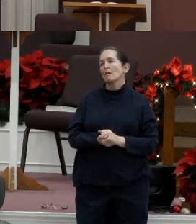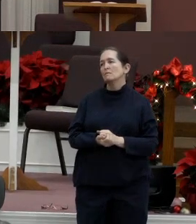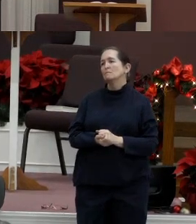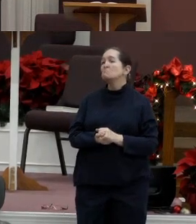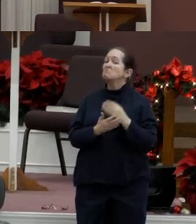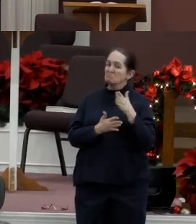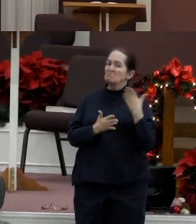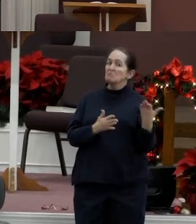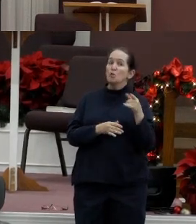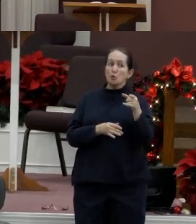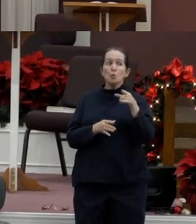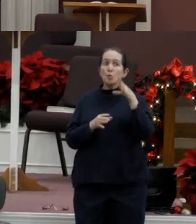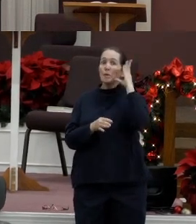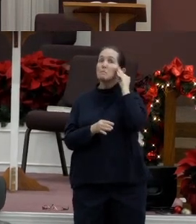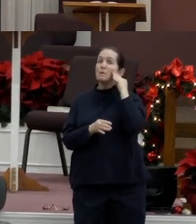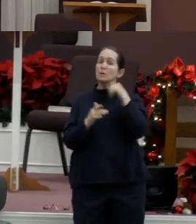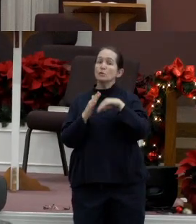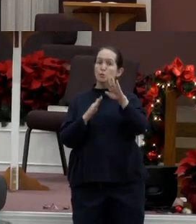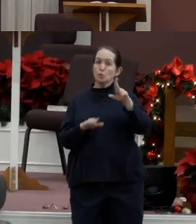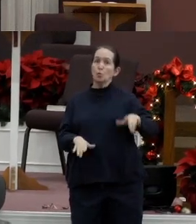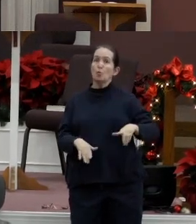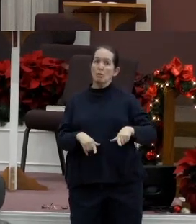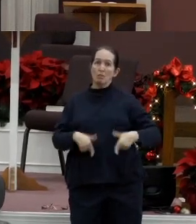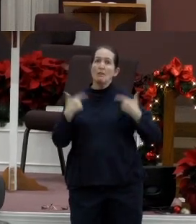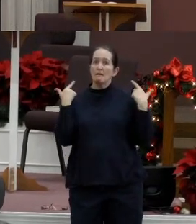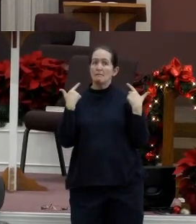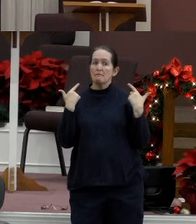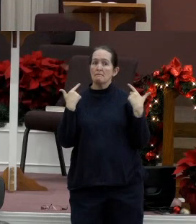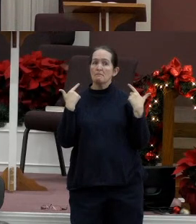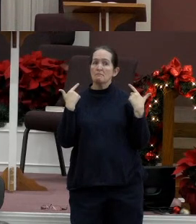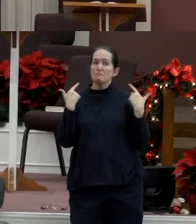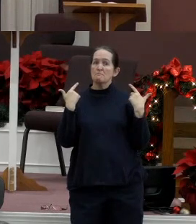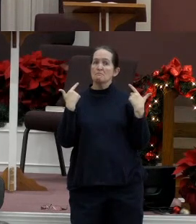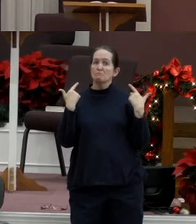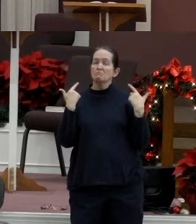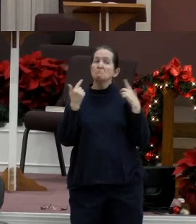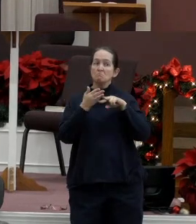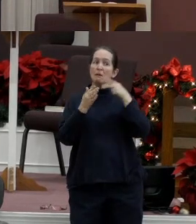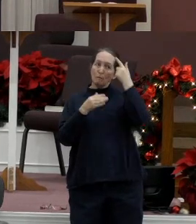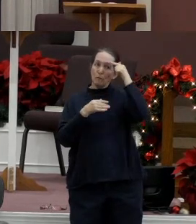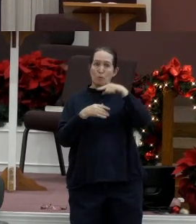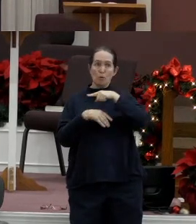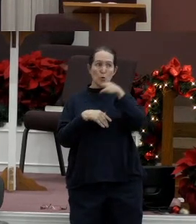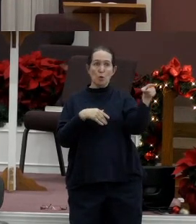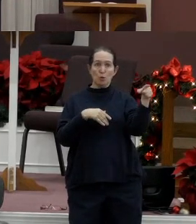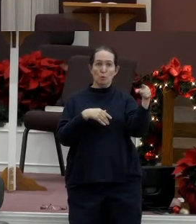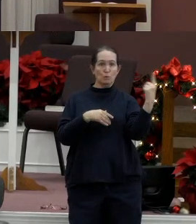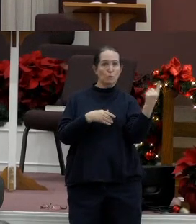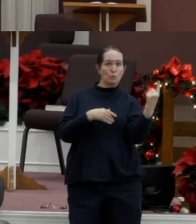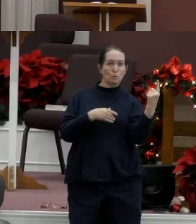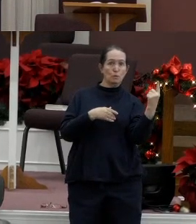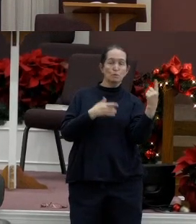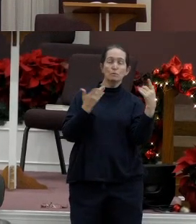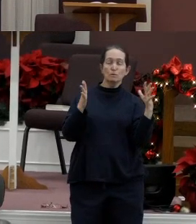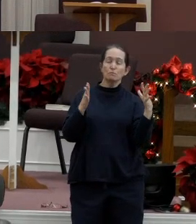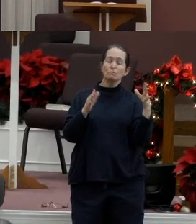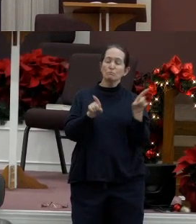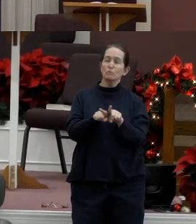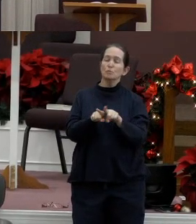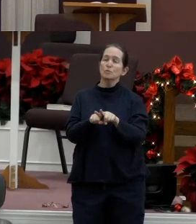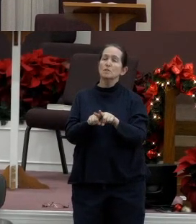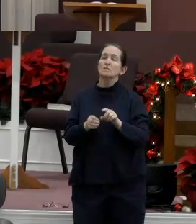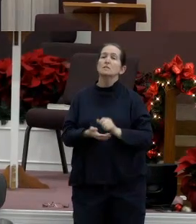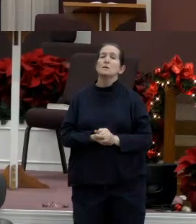There are things that you experience in your life that are meant for you as well.